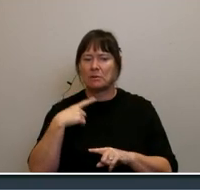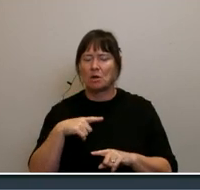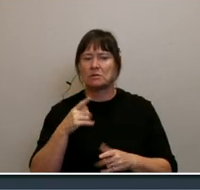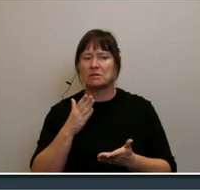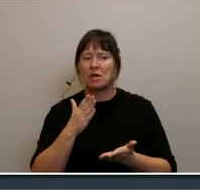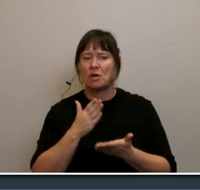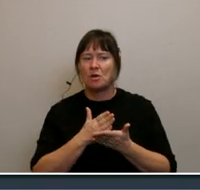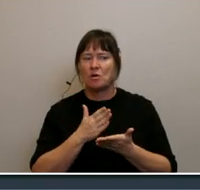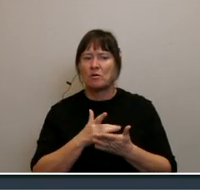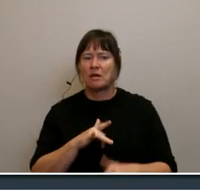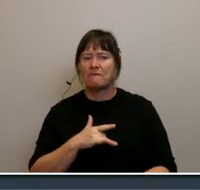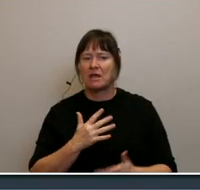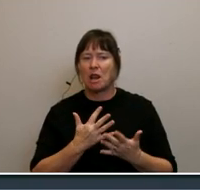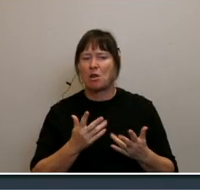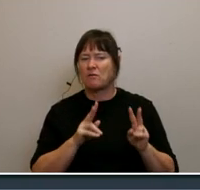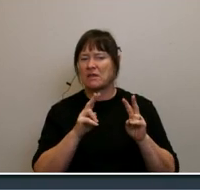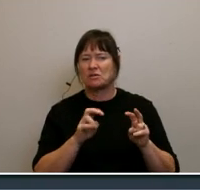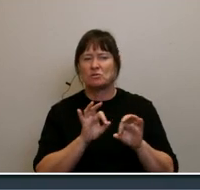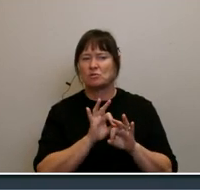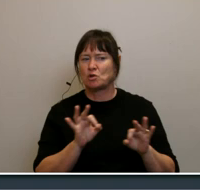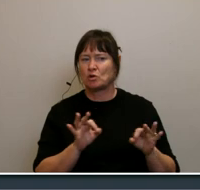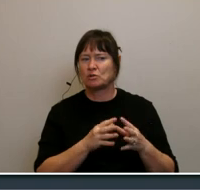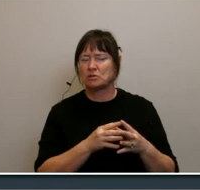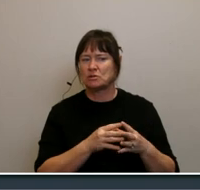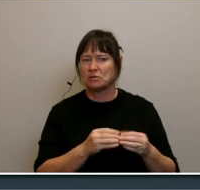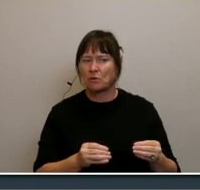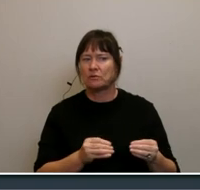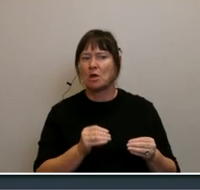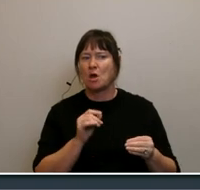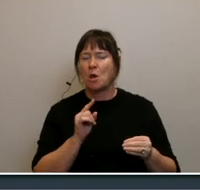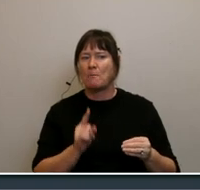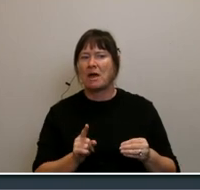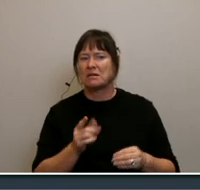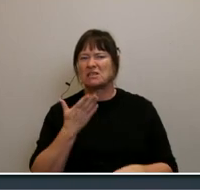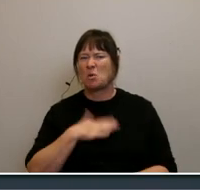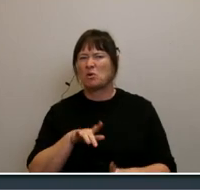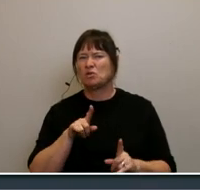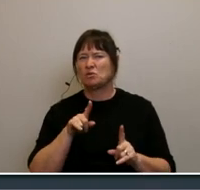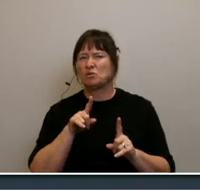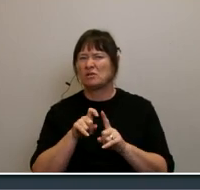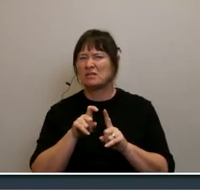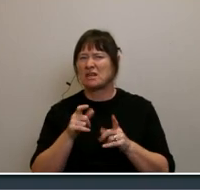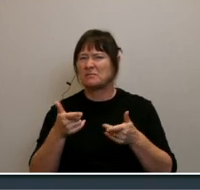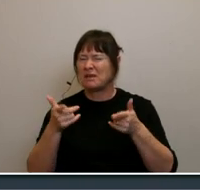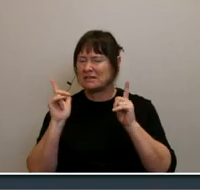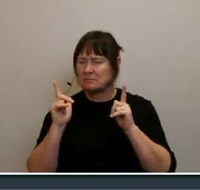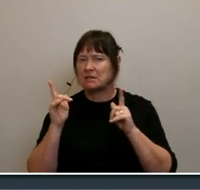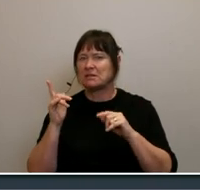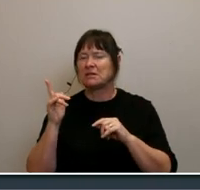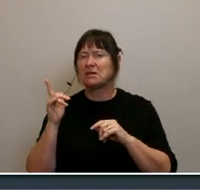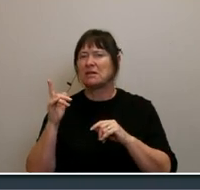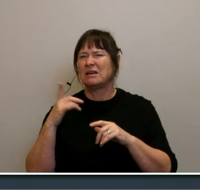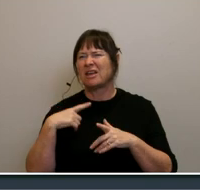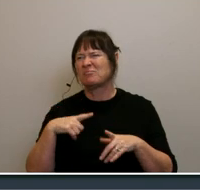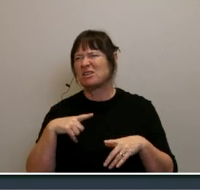I felt that a lot of the issues just weren't addressed. But the last thing I want to do is criticise management, because it gets you